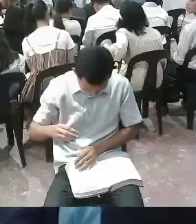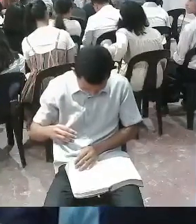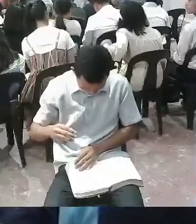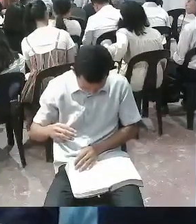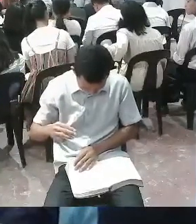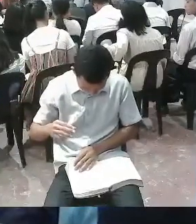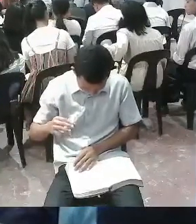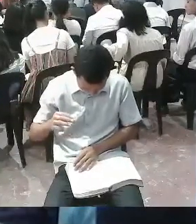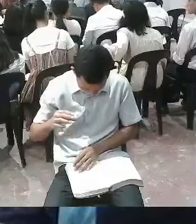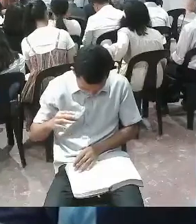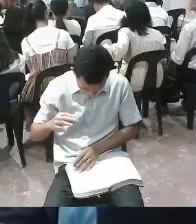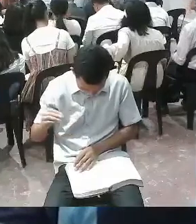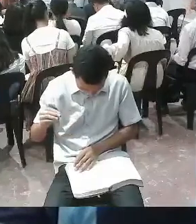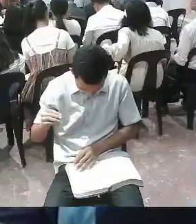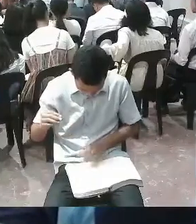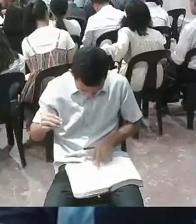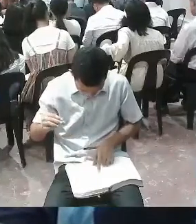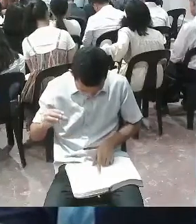her